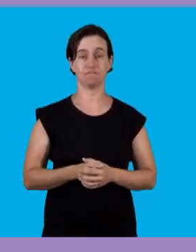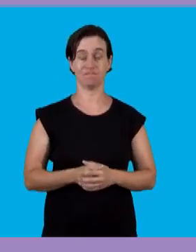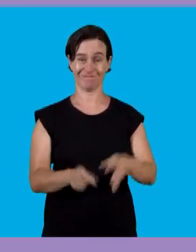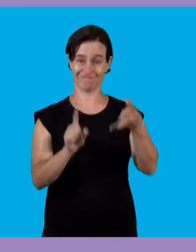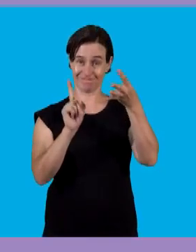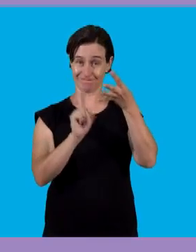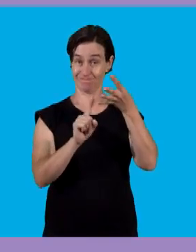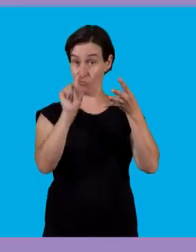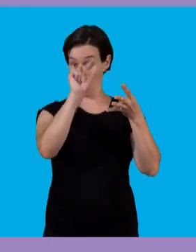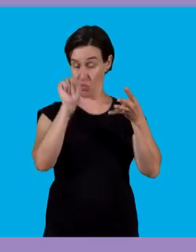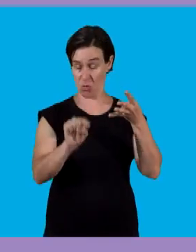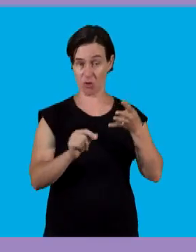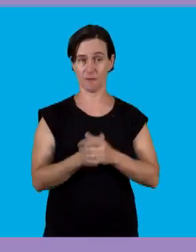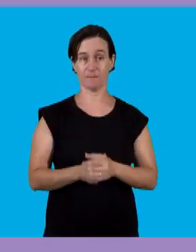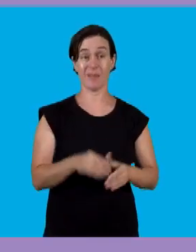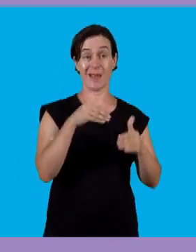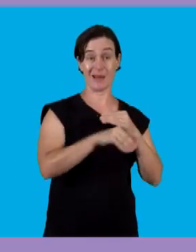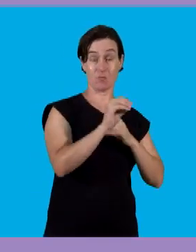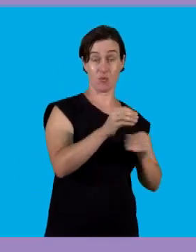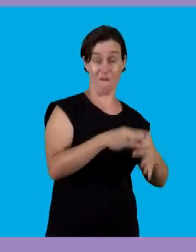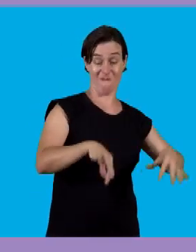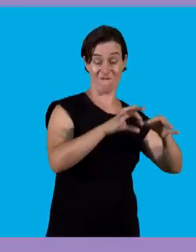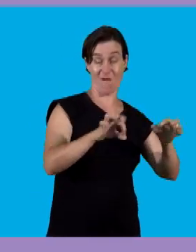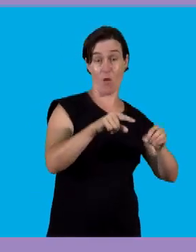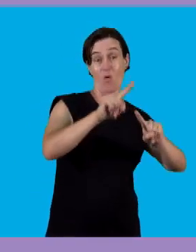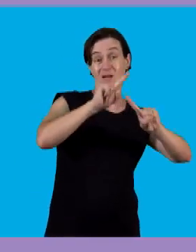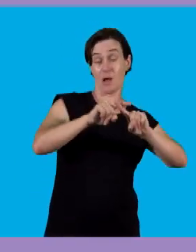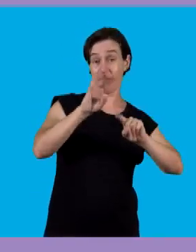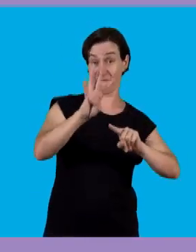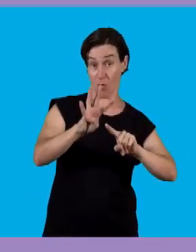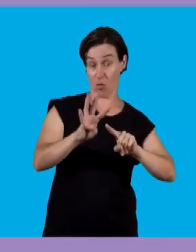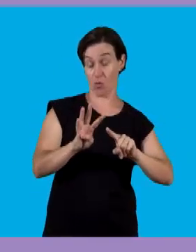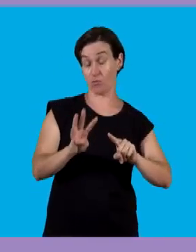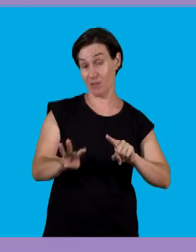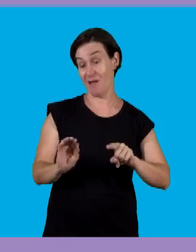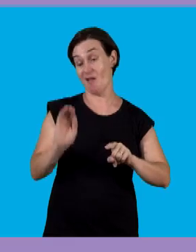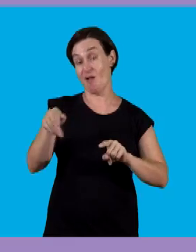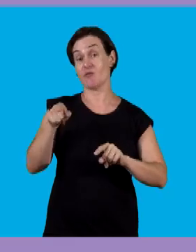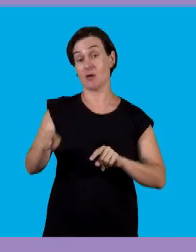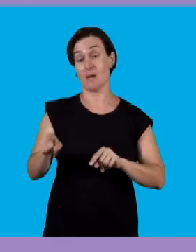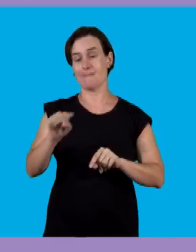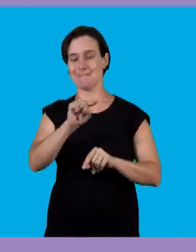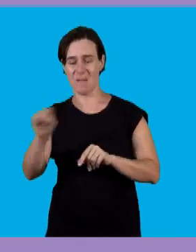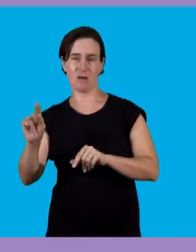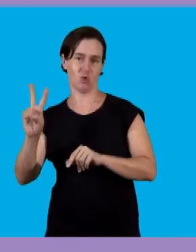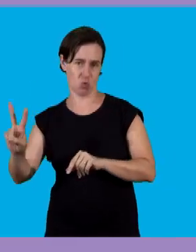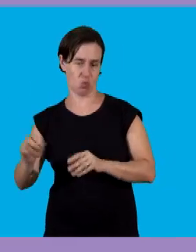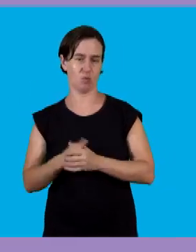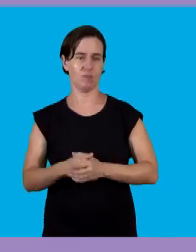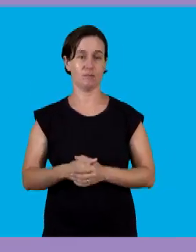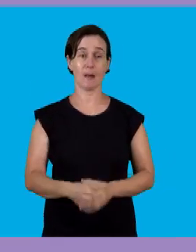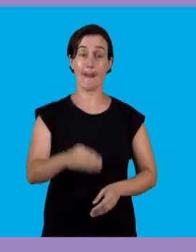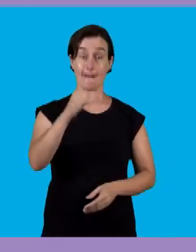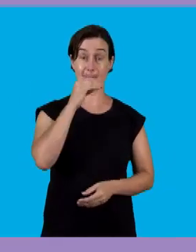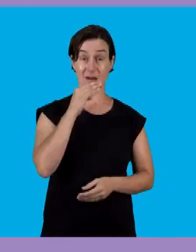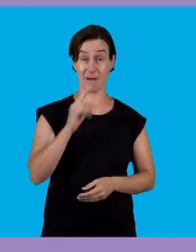We have an input value is multiplied by 4 and then 2 is subtracted from that product. So the first part of our rule